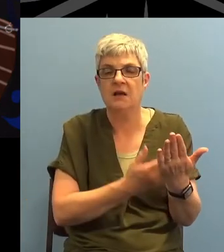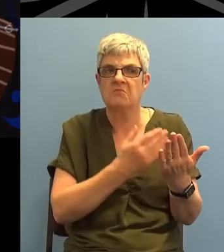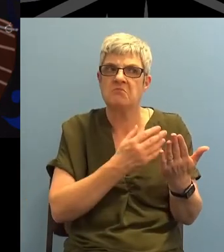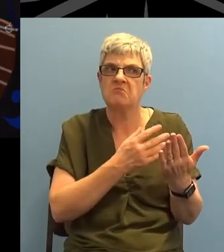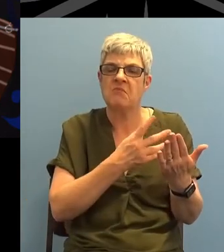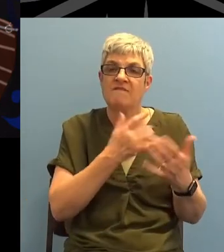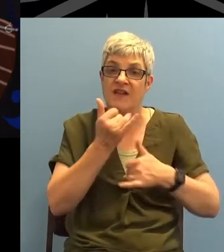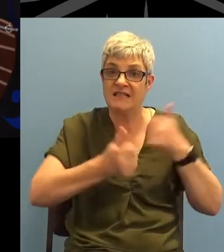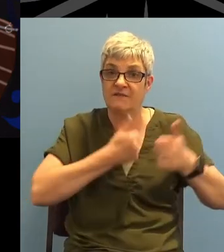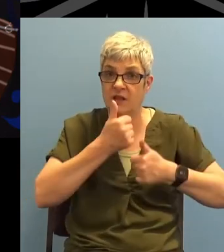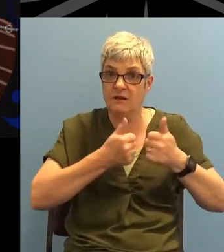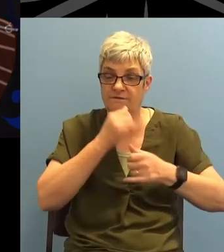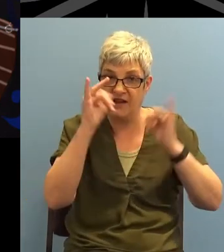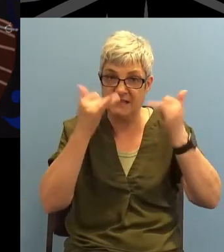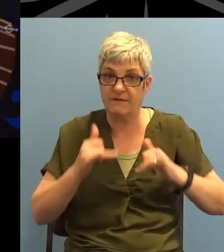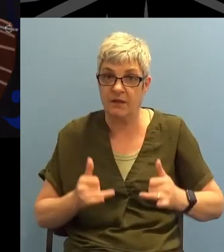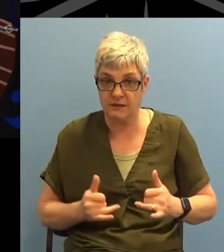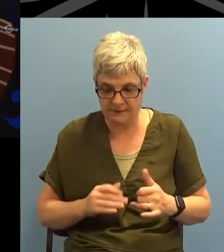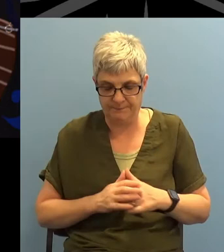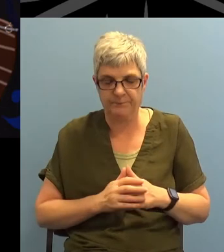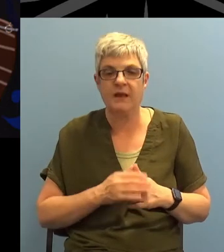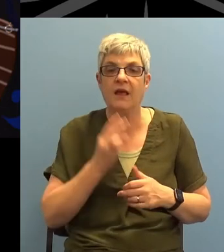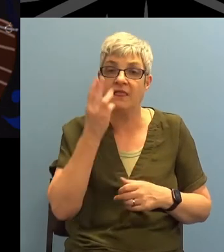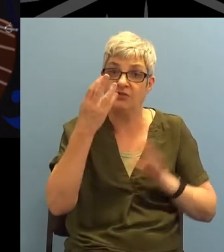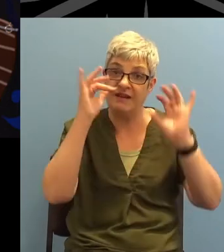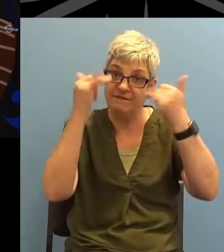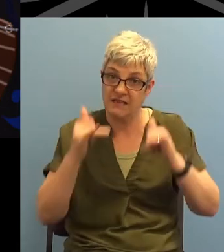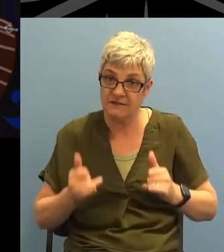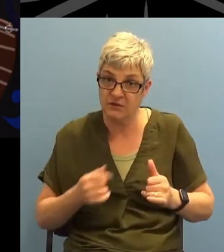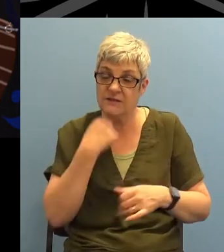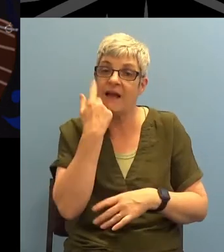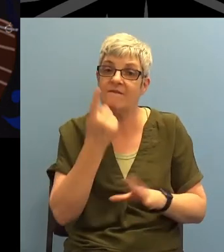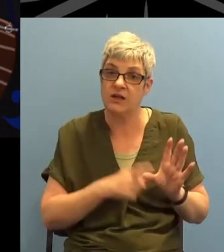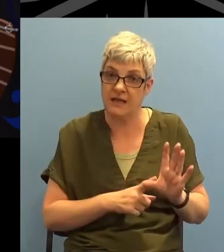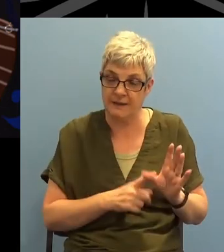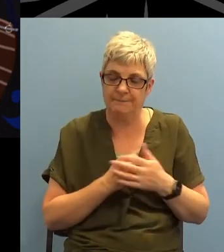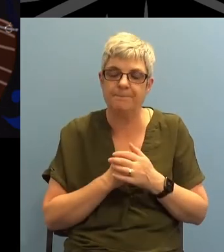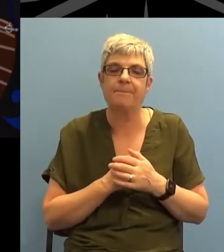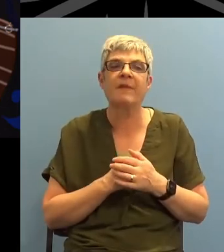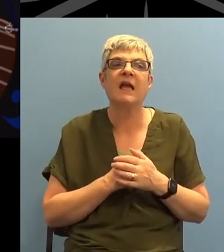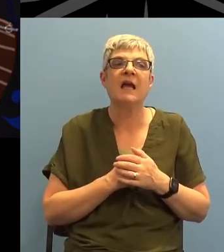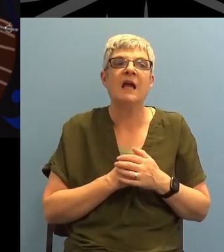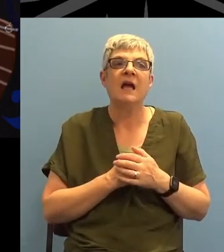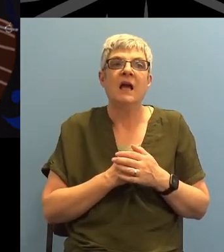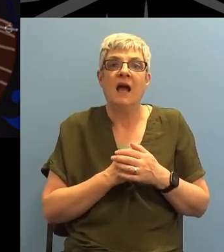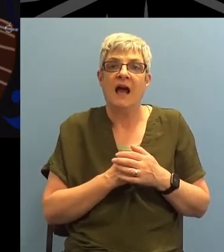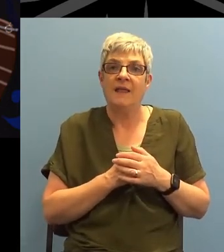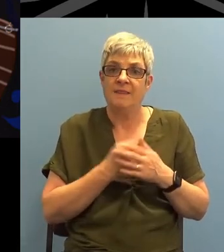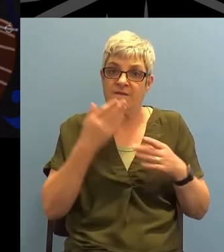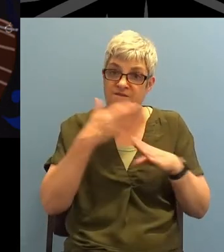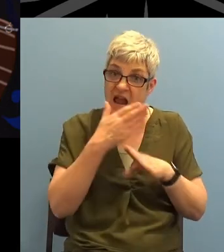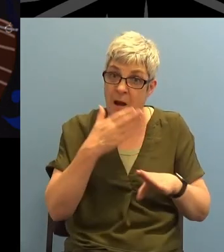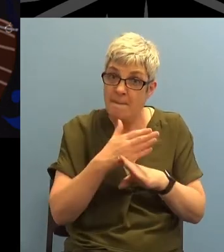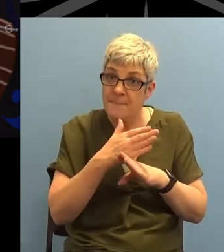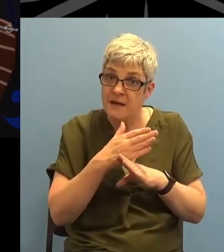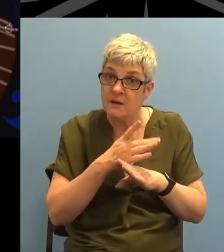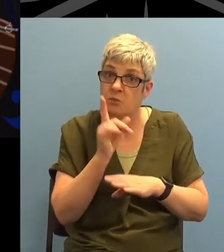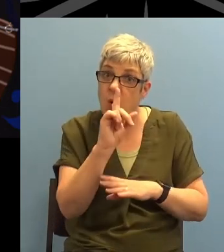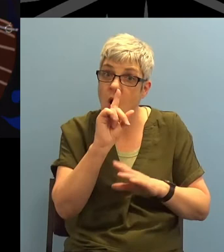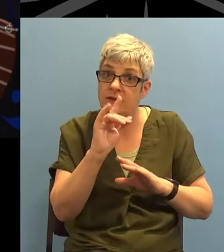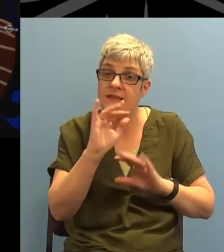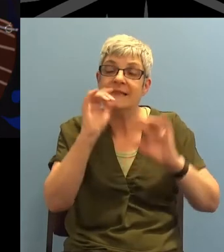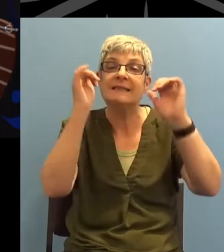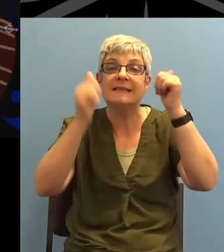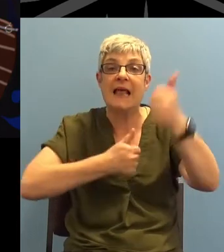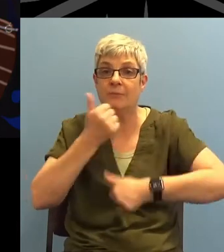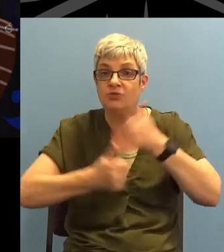of festivals, three festivals every year. And the key verb in relation to festivals is celebrate,